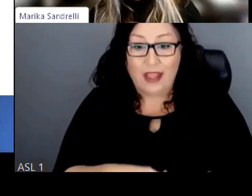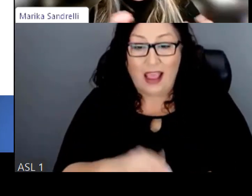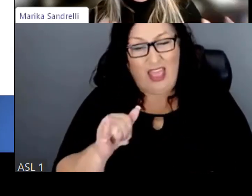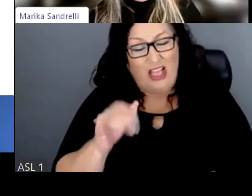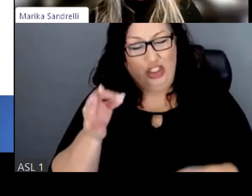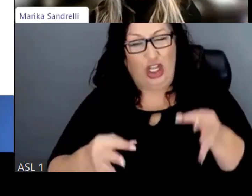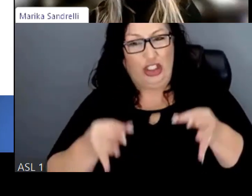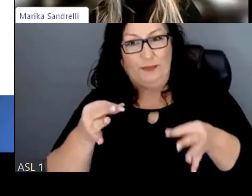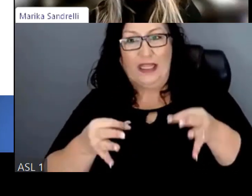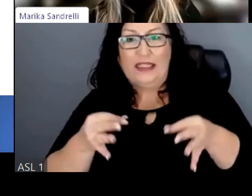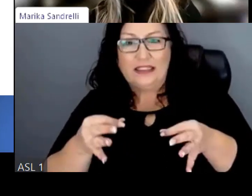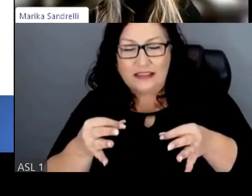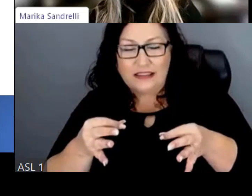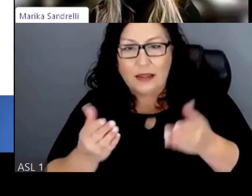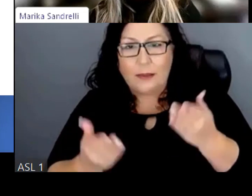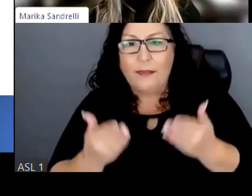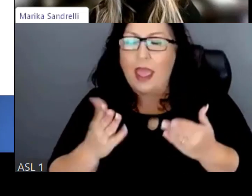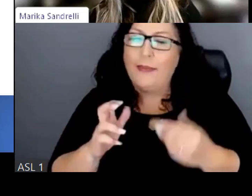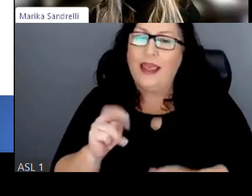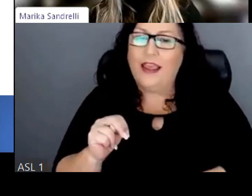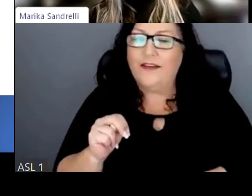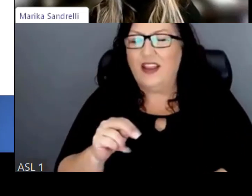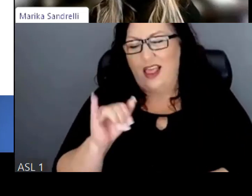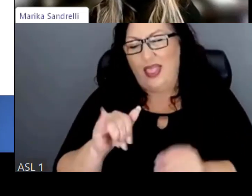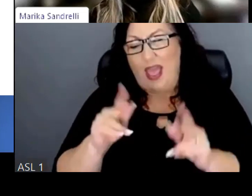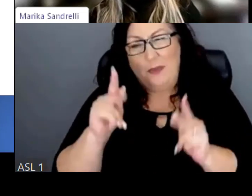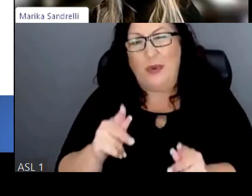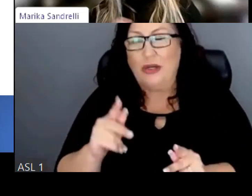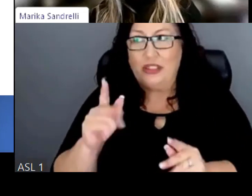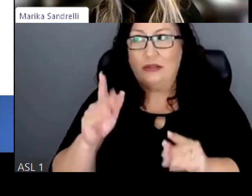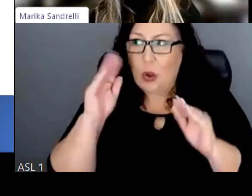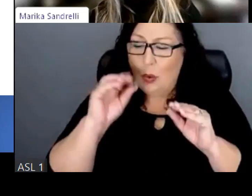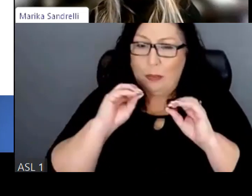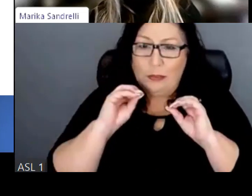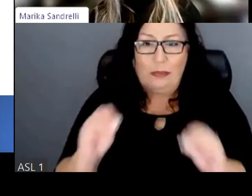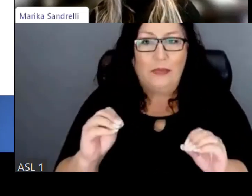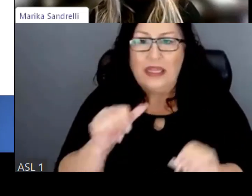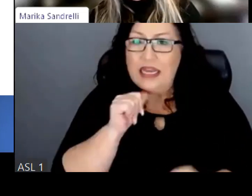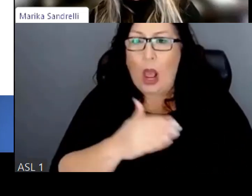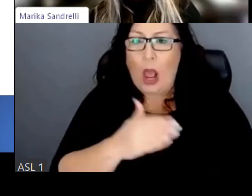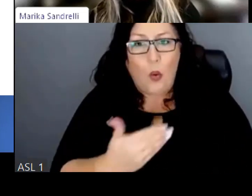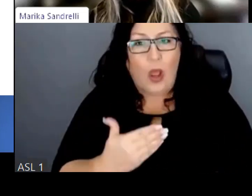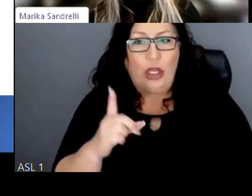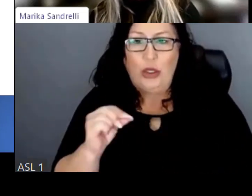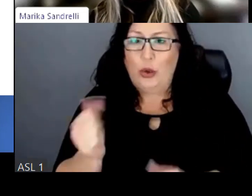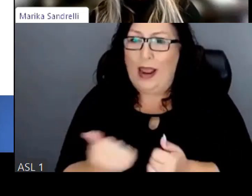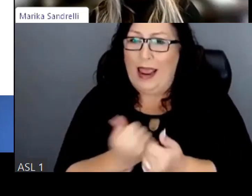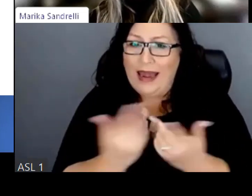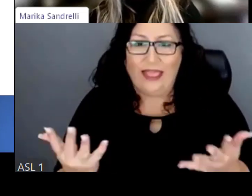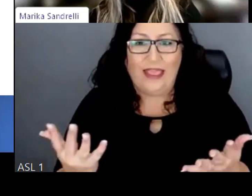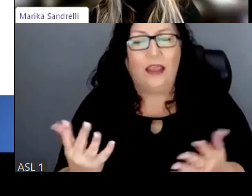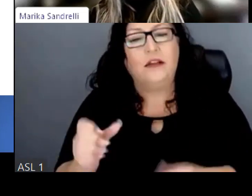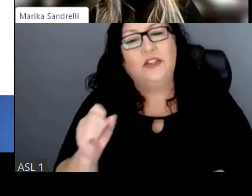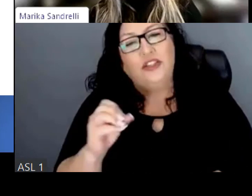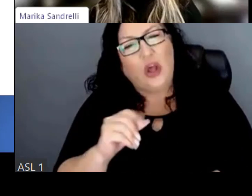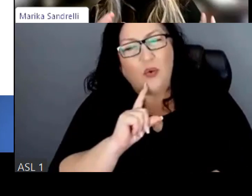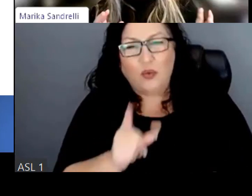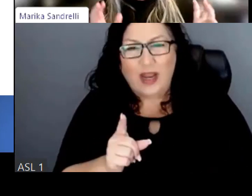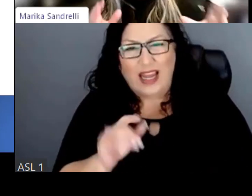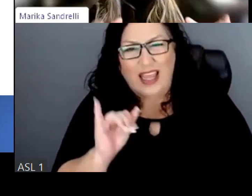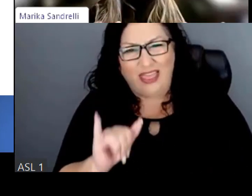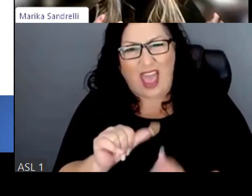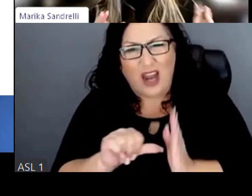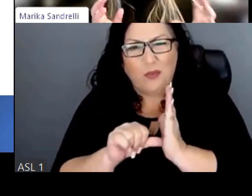Yeah, that judgment, maybe even this person's hopeless, he's not willing to do anything. So